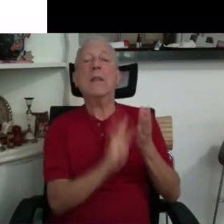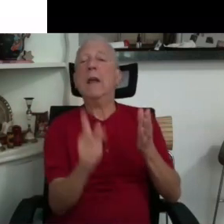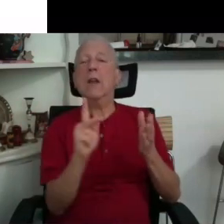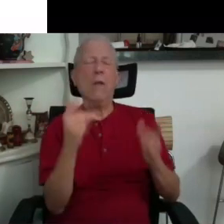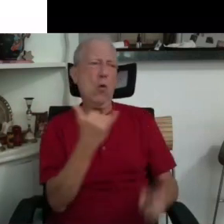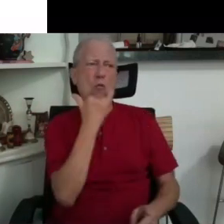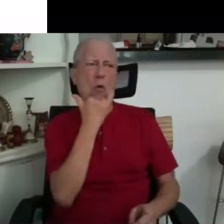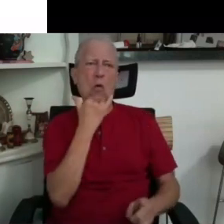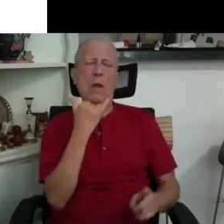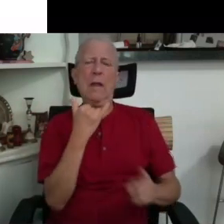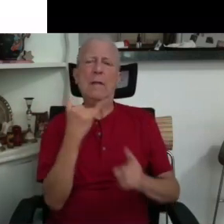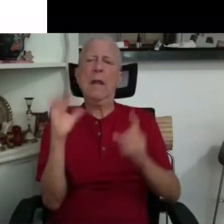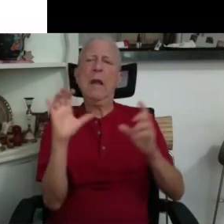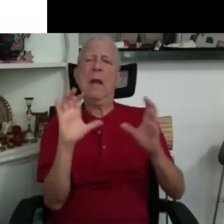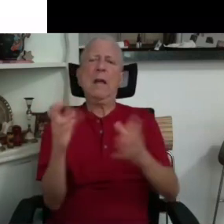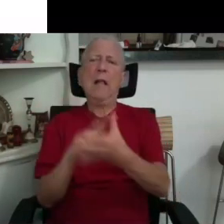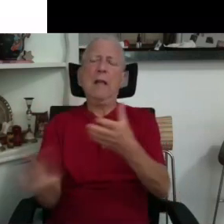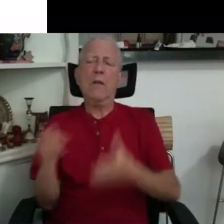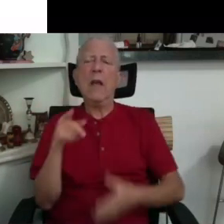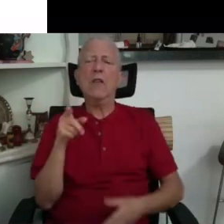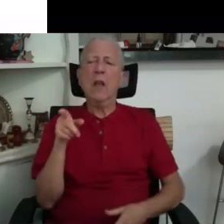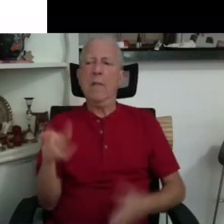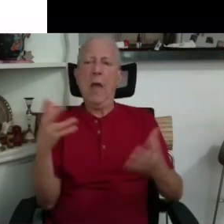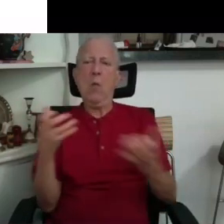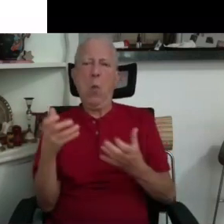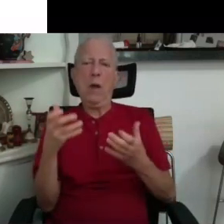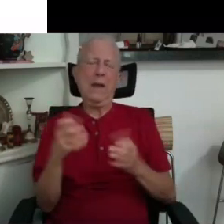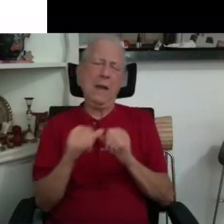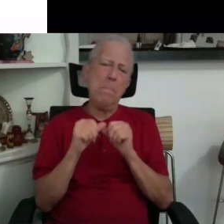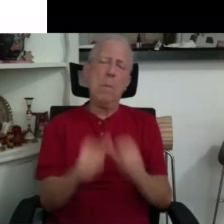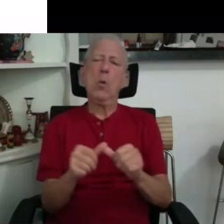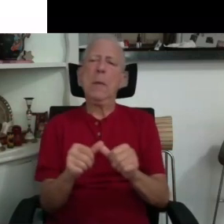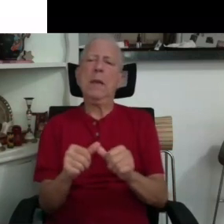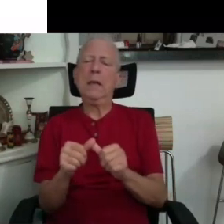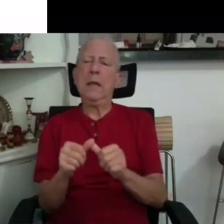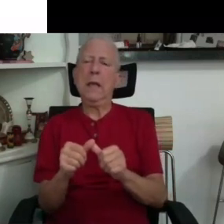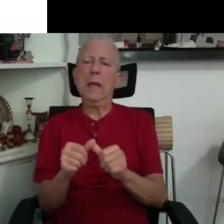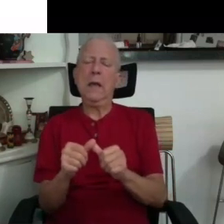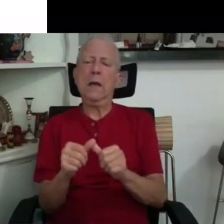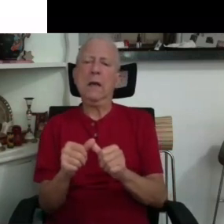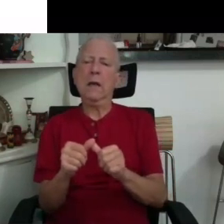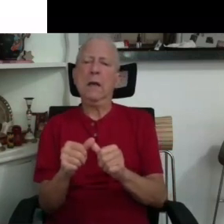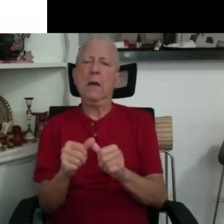erroneous classification. They wanted that thing permanently